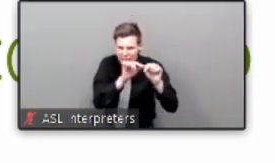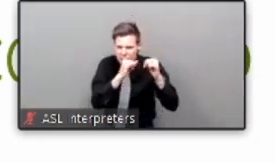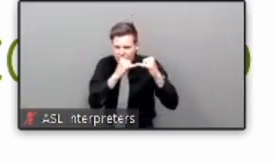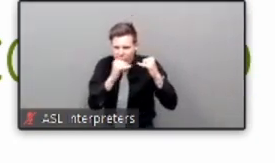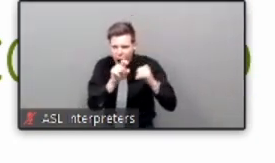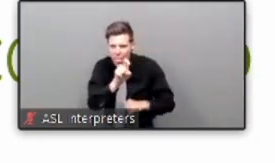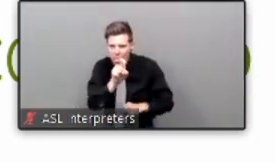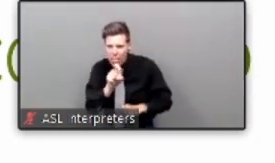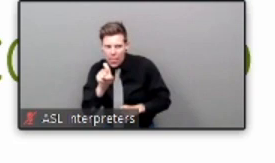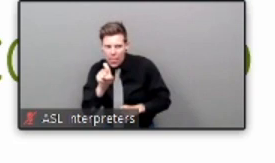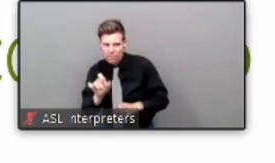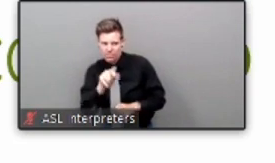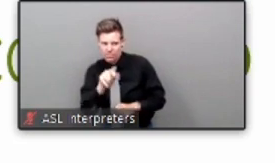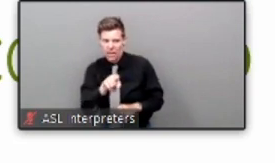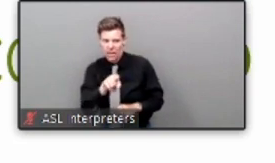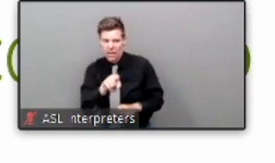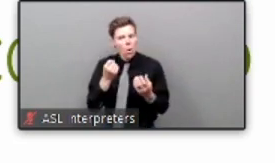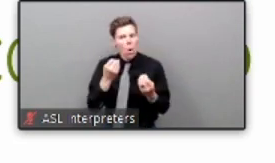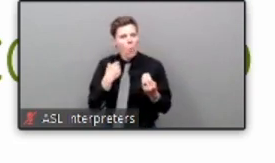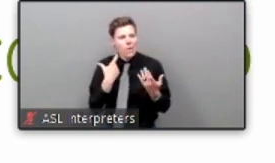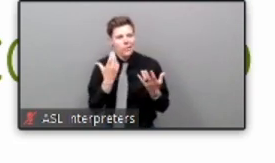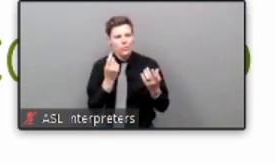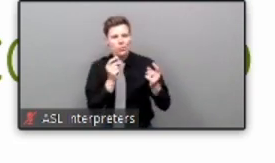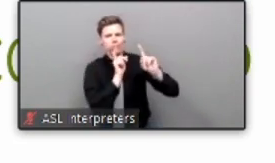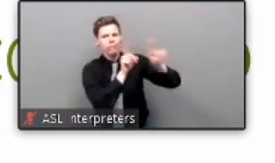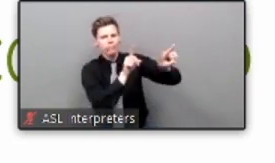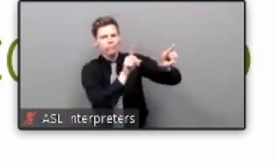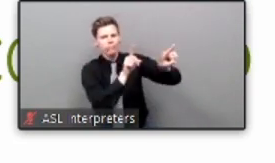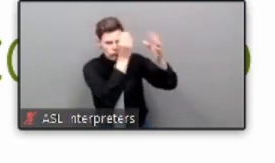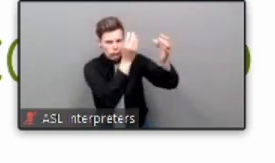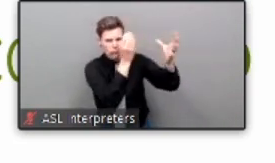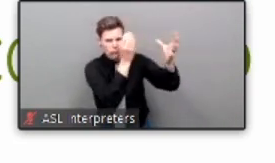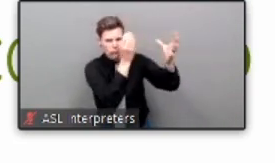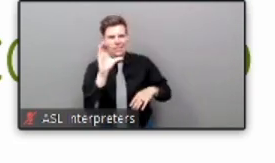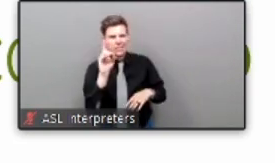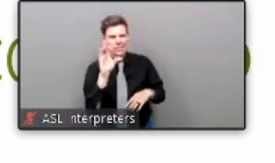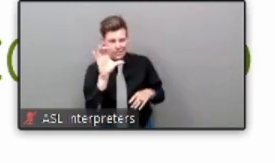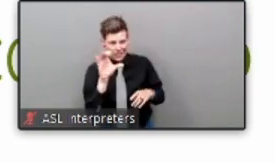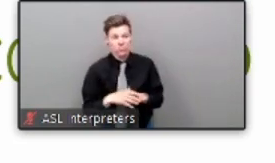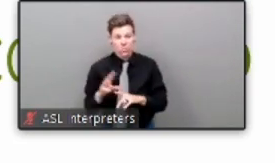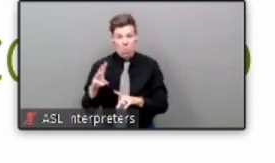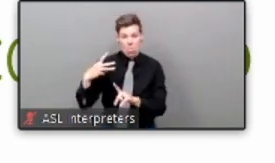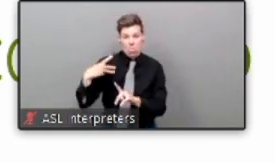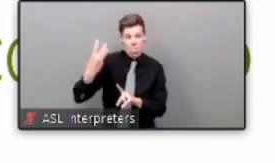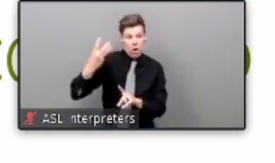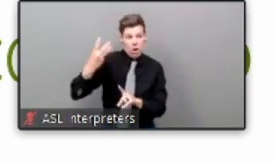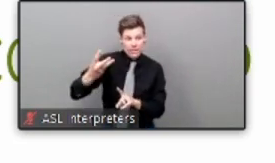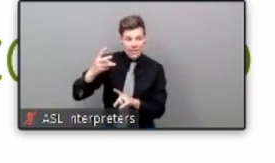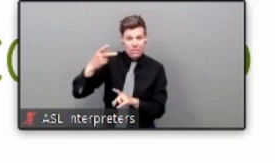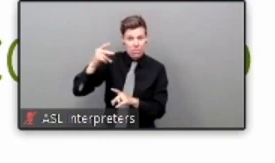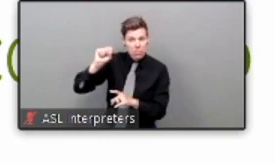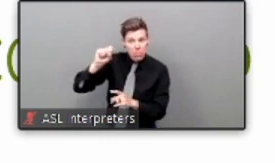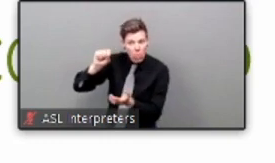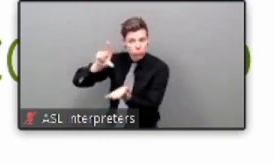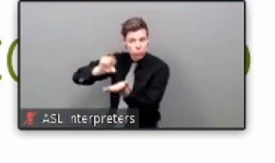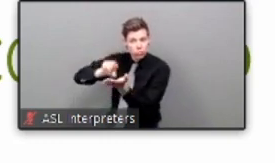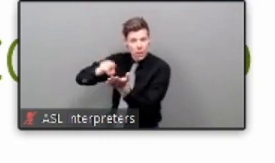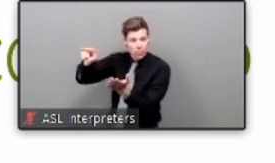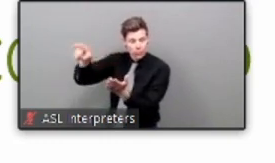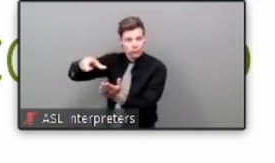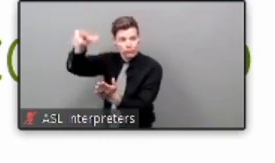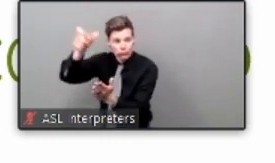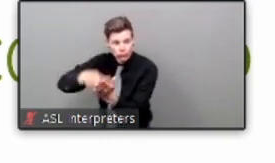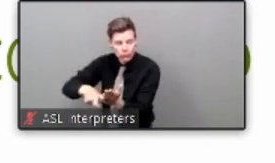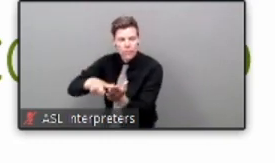what the clever authors at the Washington Post did in their statisticians is they extracted out all of the unvaccinated people